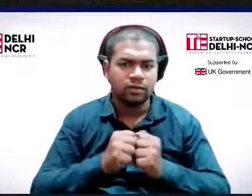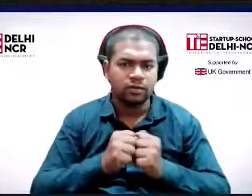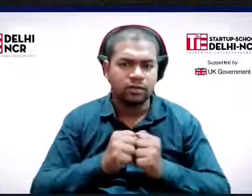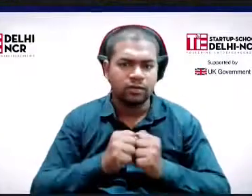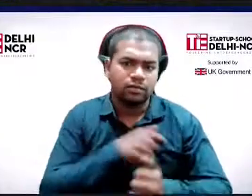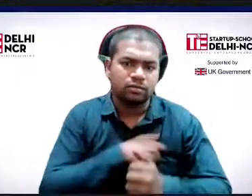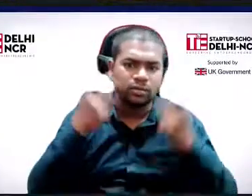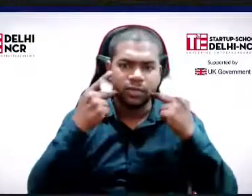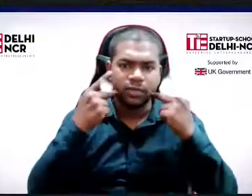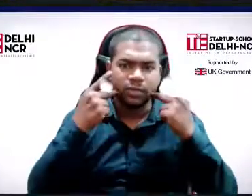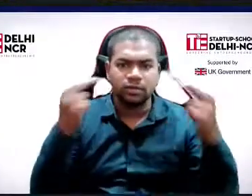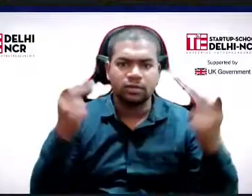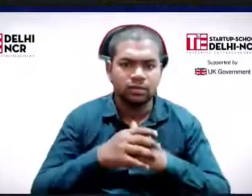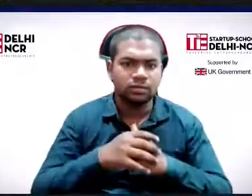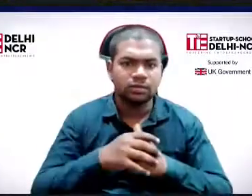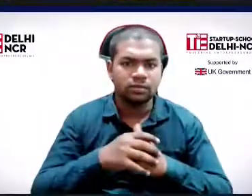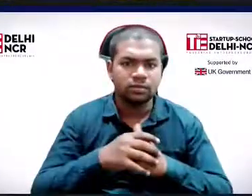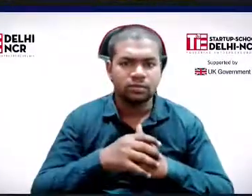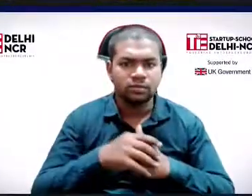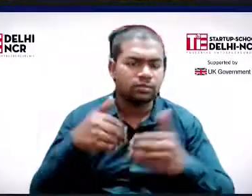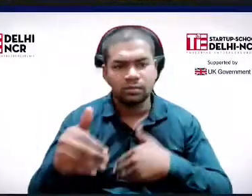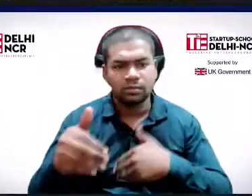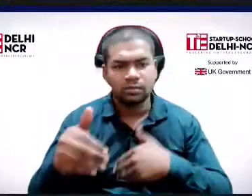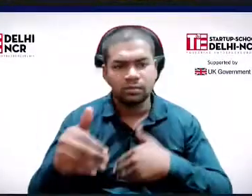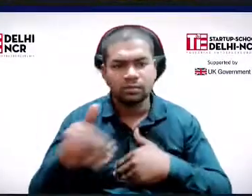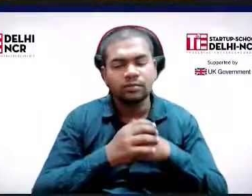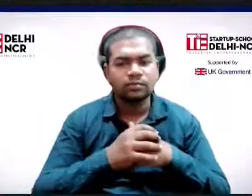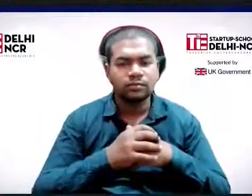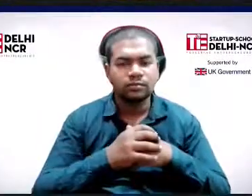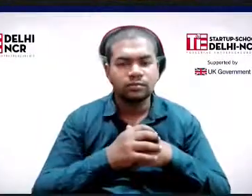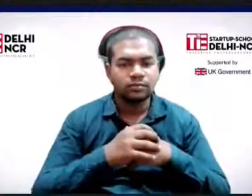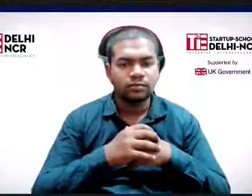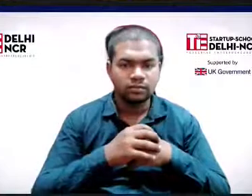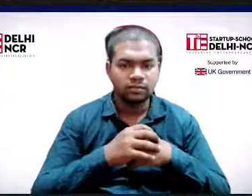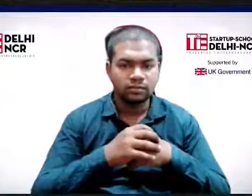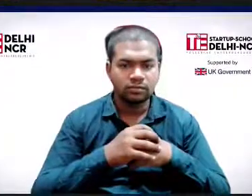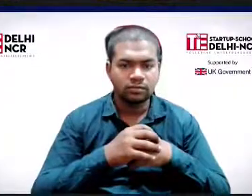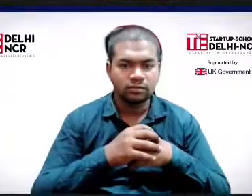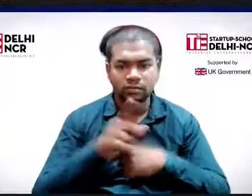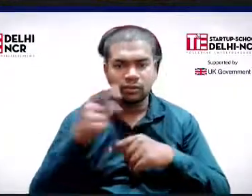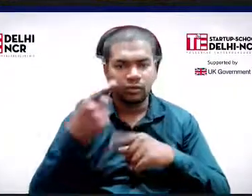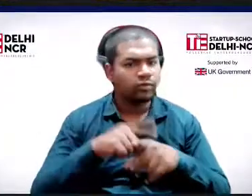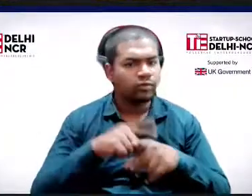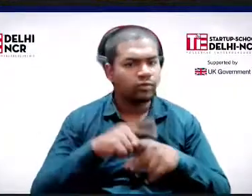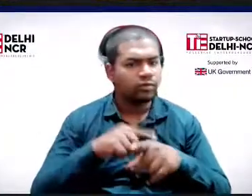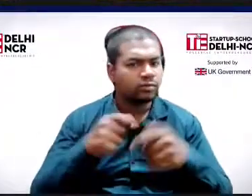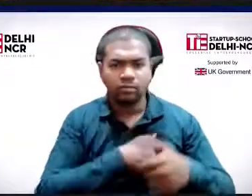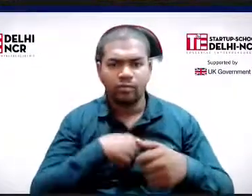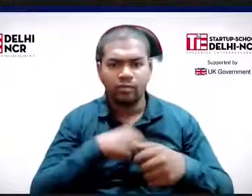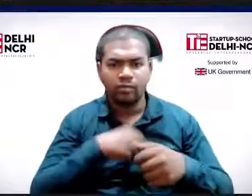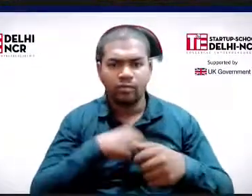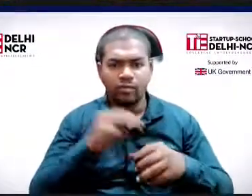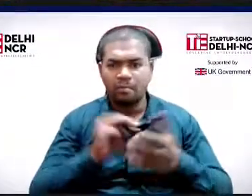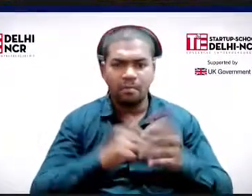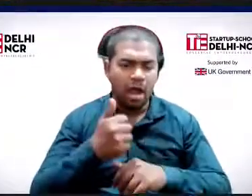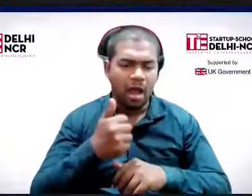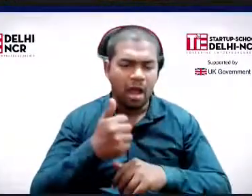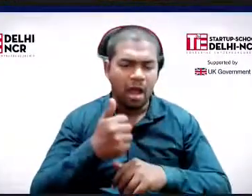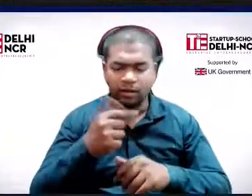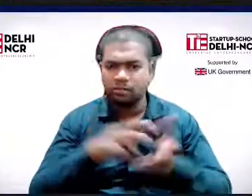is something we might go into in the conversation with Sonia. So from brand management to